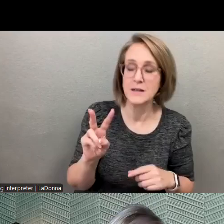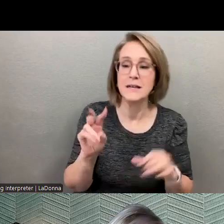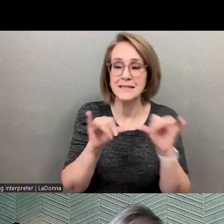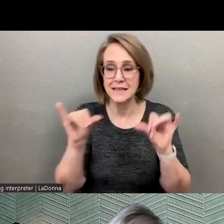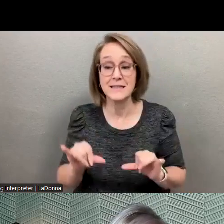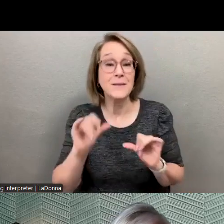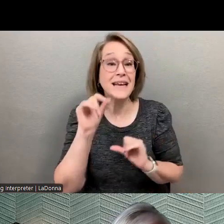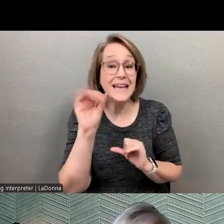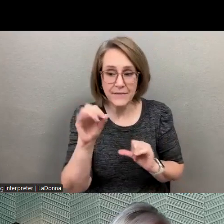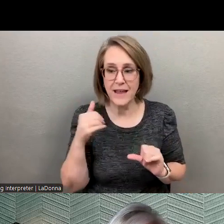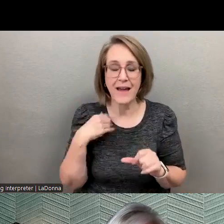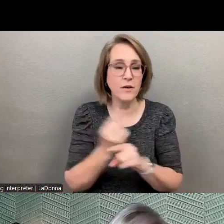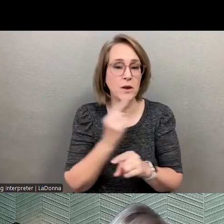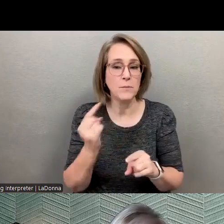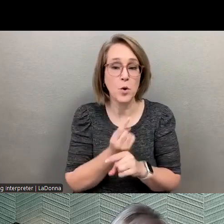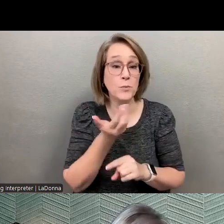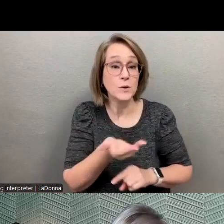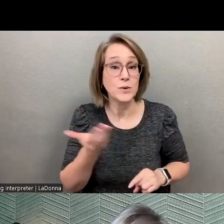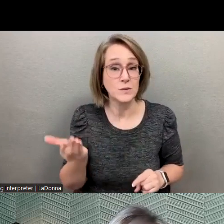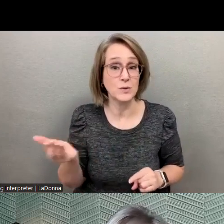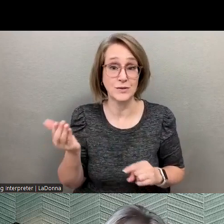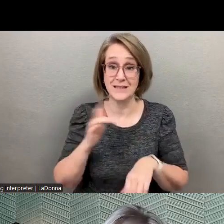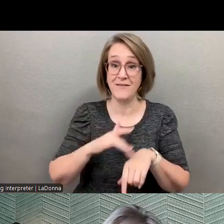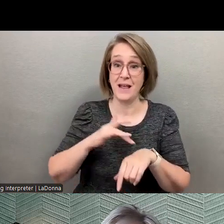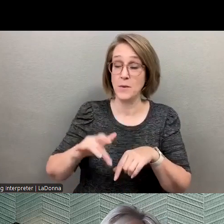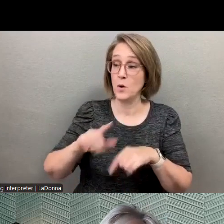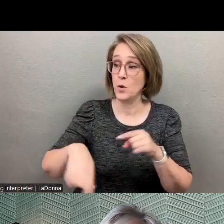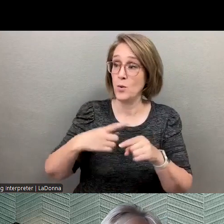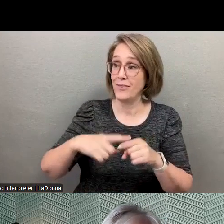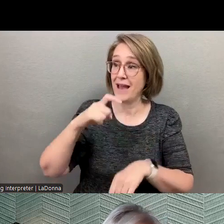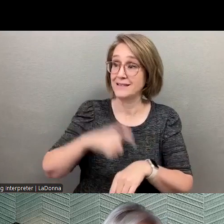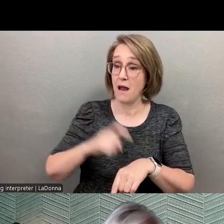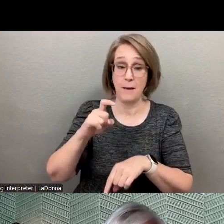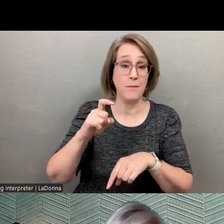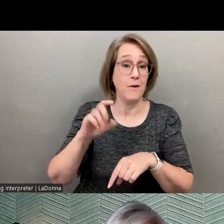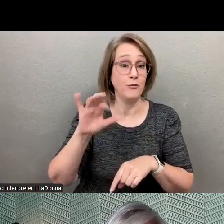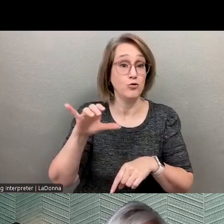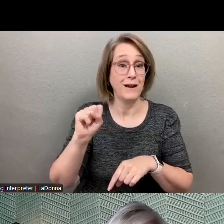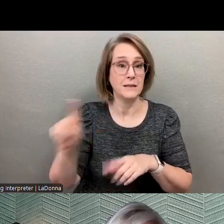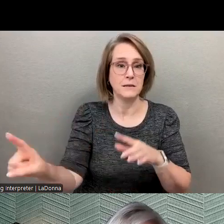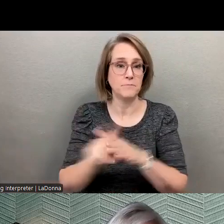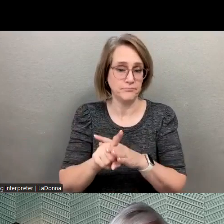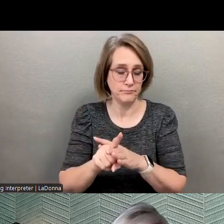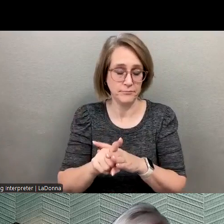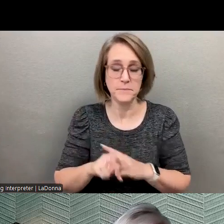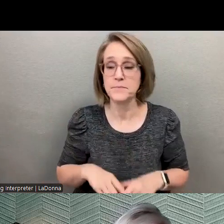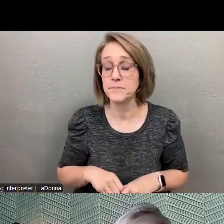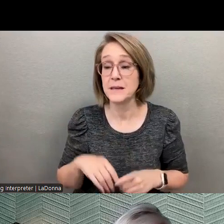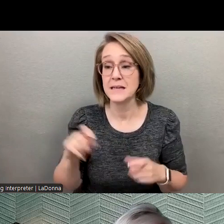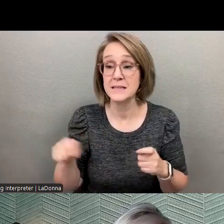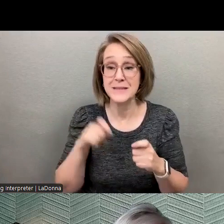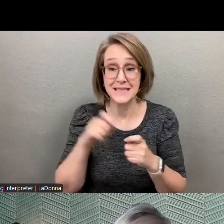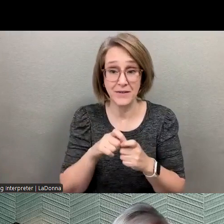appropriate resources available at times of crises. And in particular, the